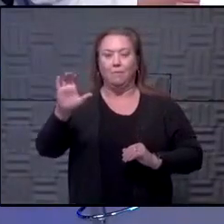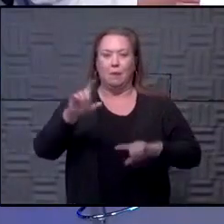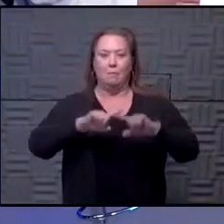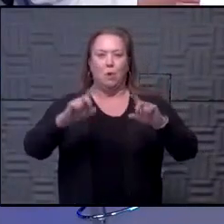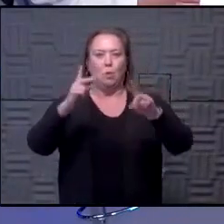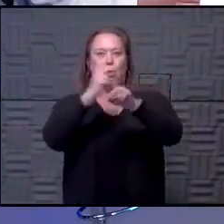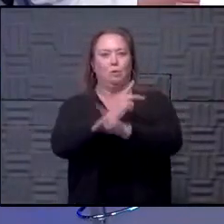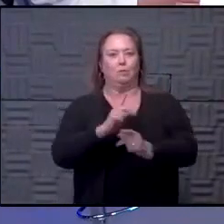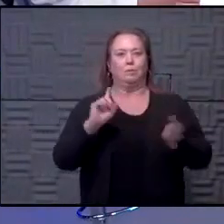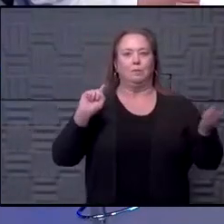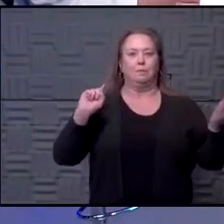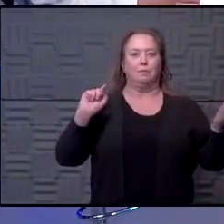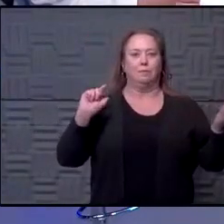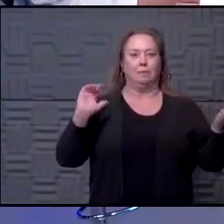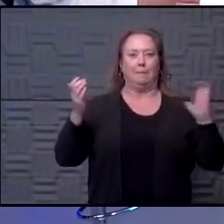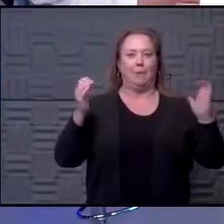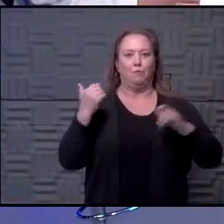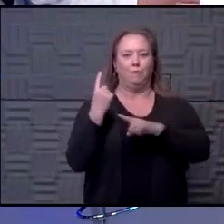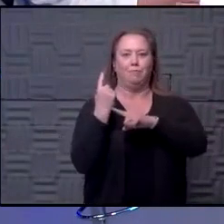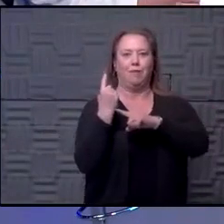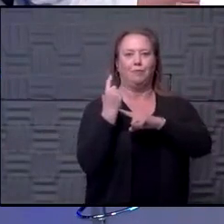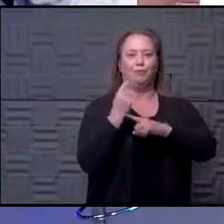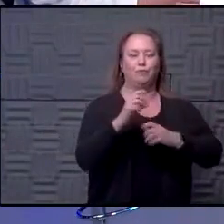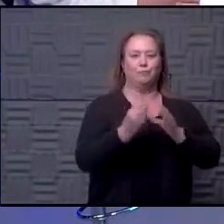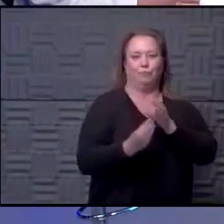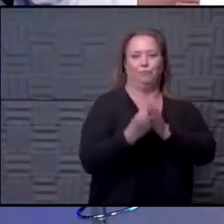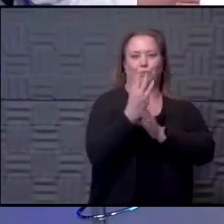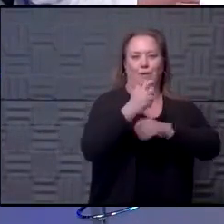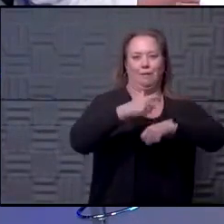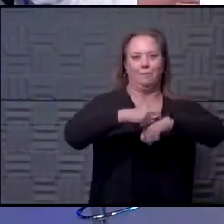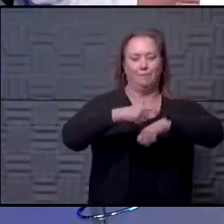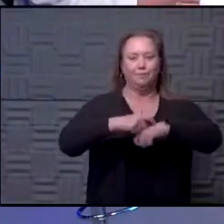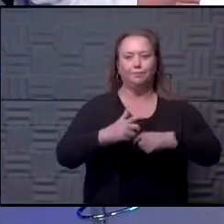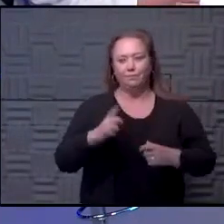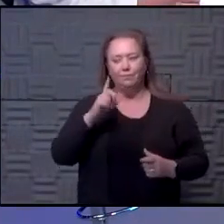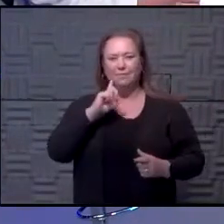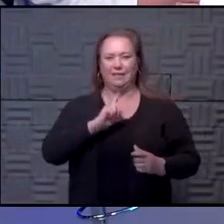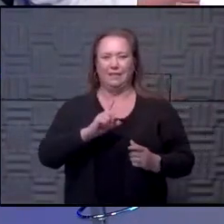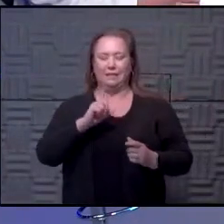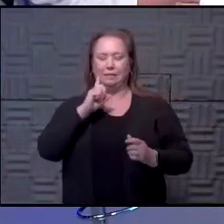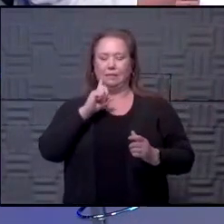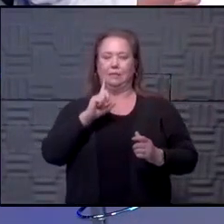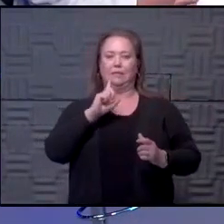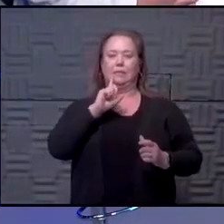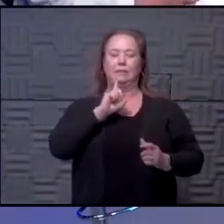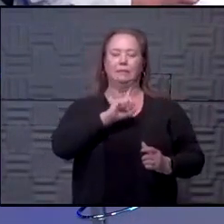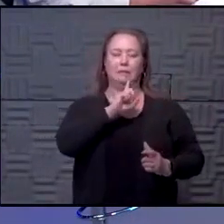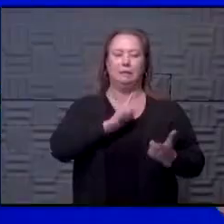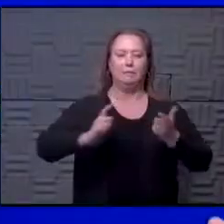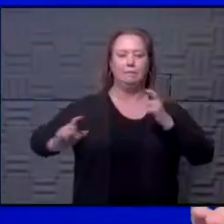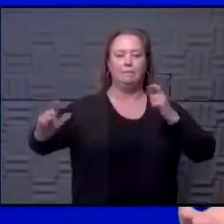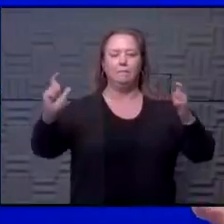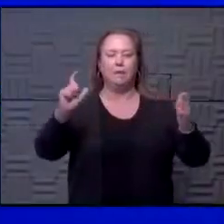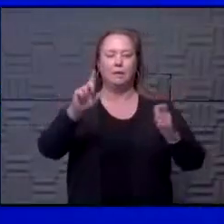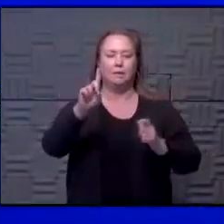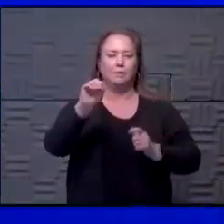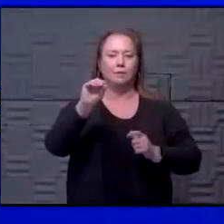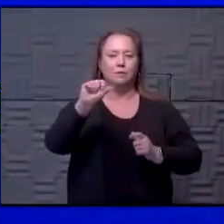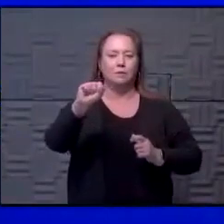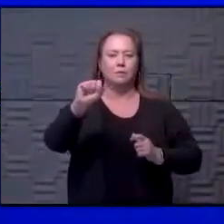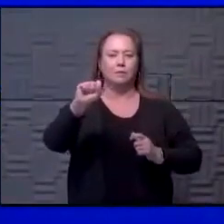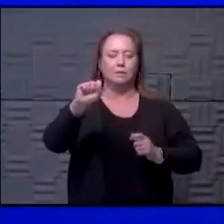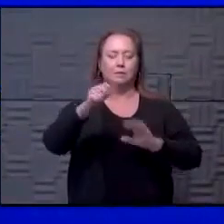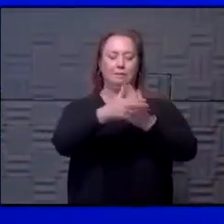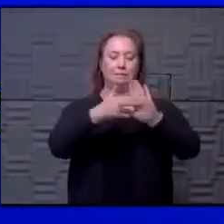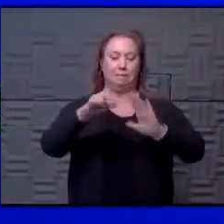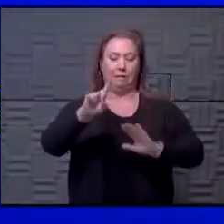think part of the thing that has allowed us to survive, what is still a big number, that is still the single largest admitting diagnosis right now in the hospital, COVID-19, right? When we